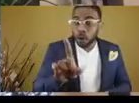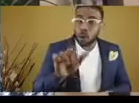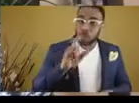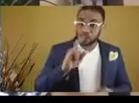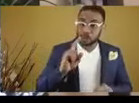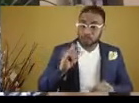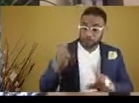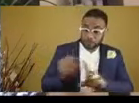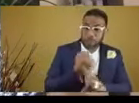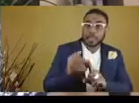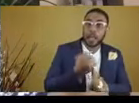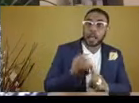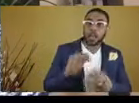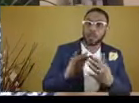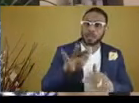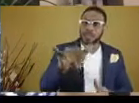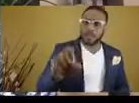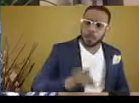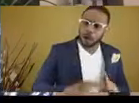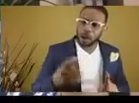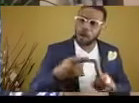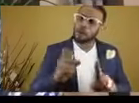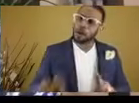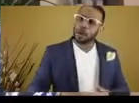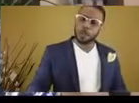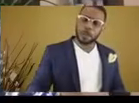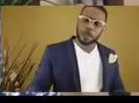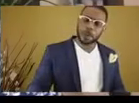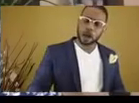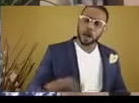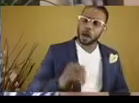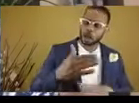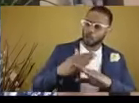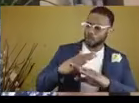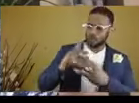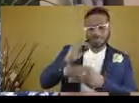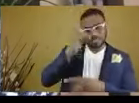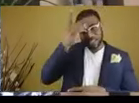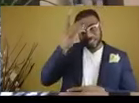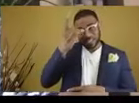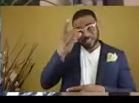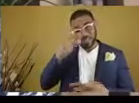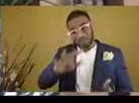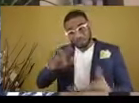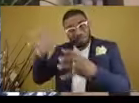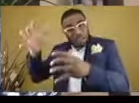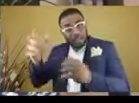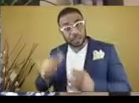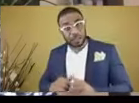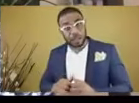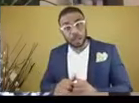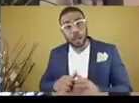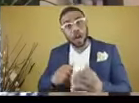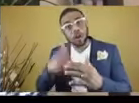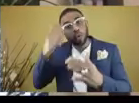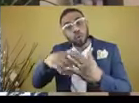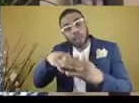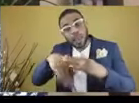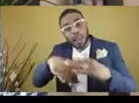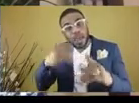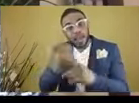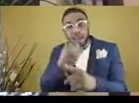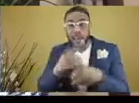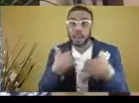attacking our communities, but from other preventable diseases and disasters due to a lack of adequate